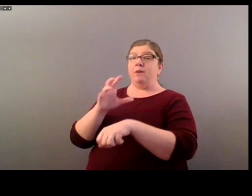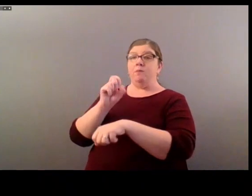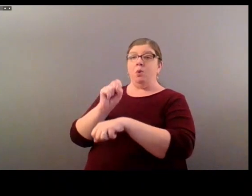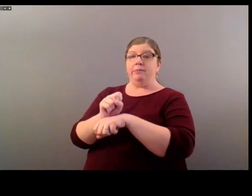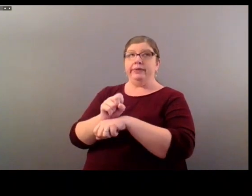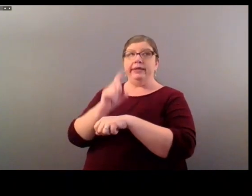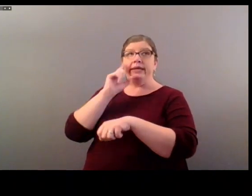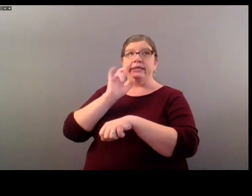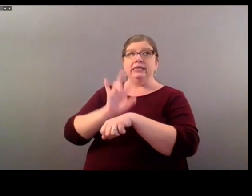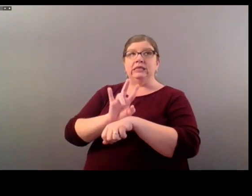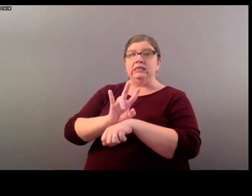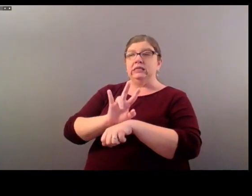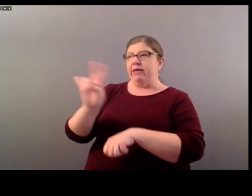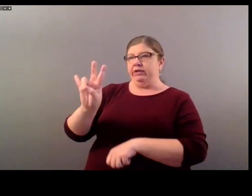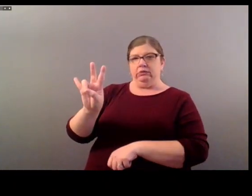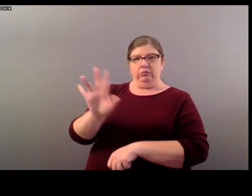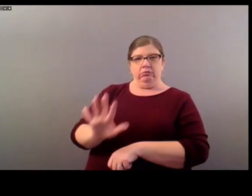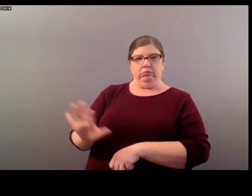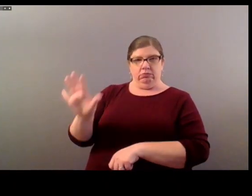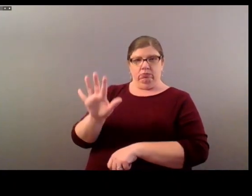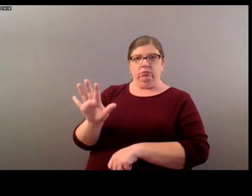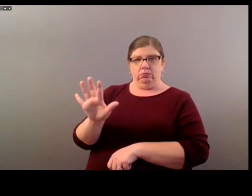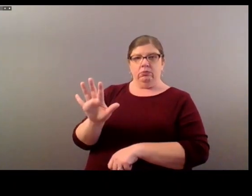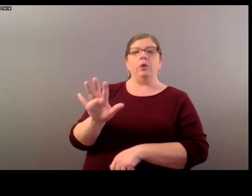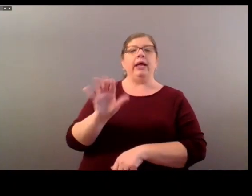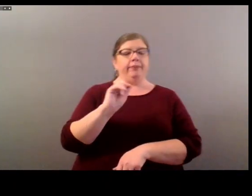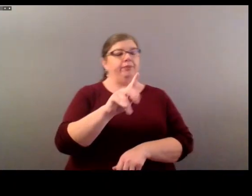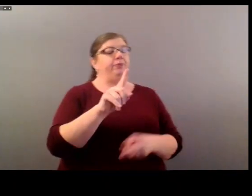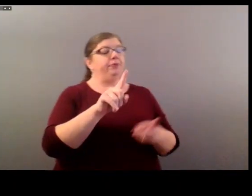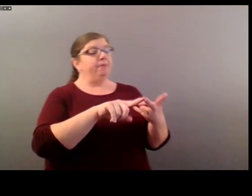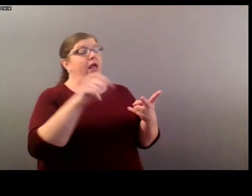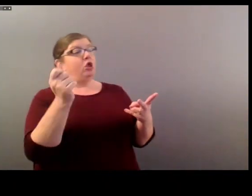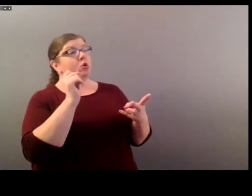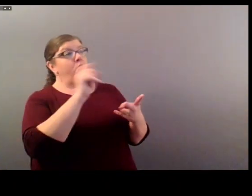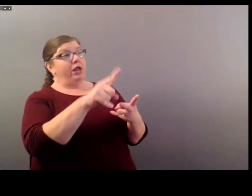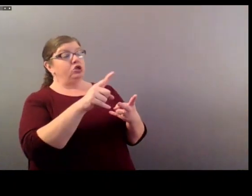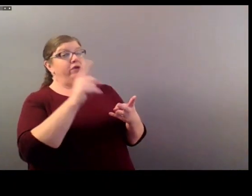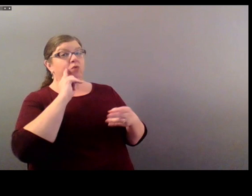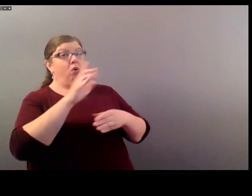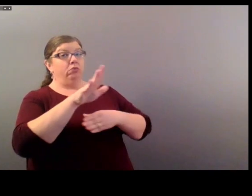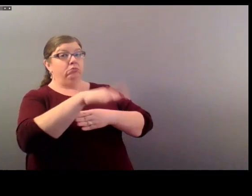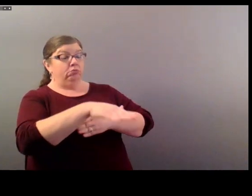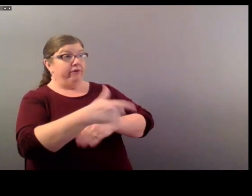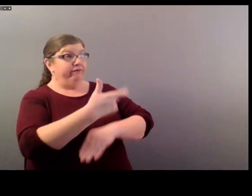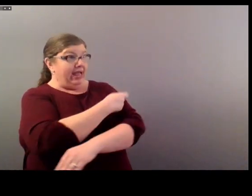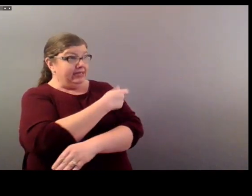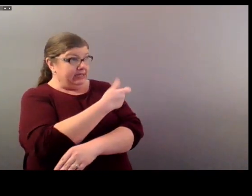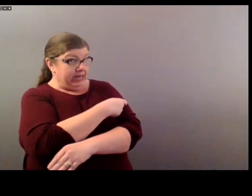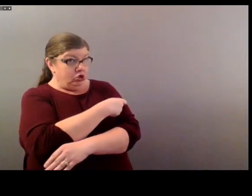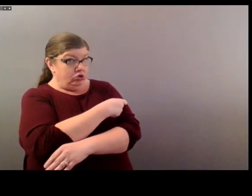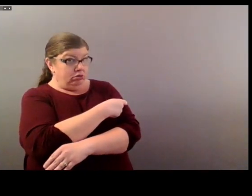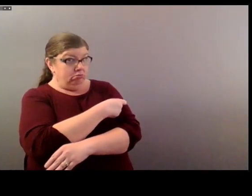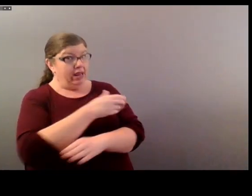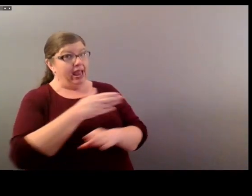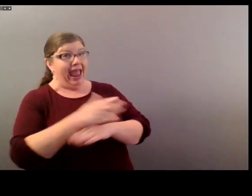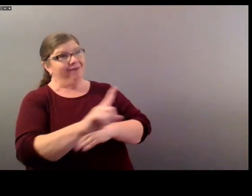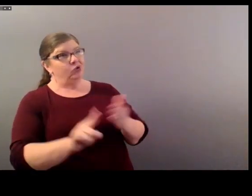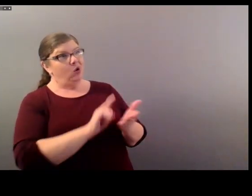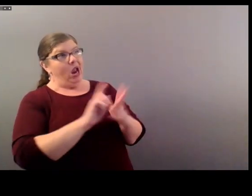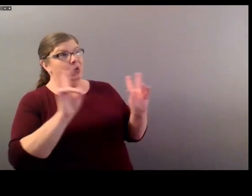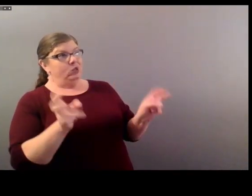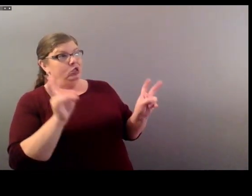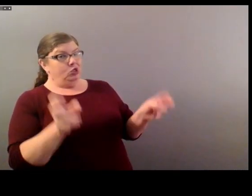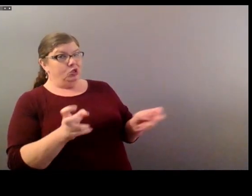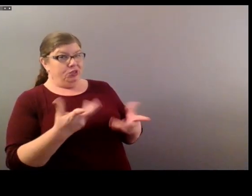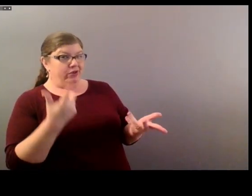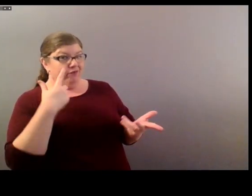around 7. Okay, and then my other question was after hours vaccination sites for people, for healthcare workers,